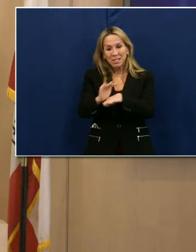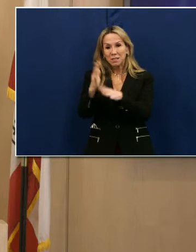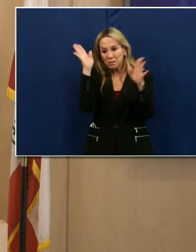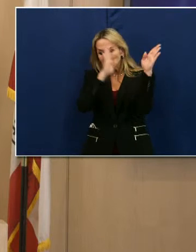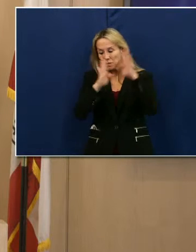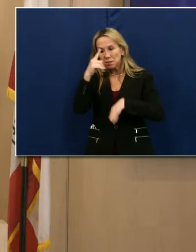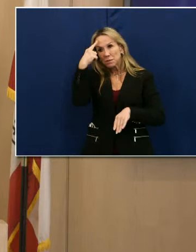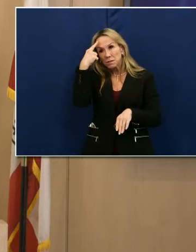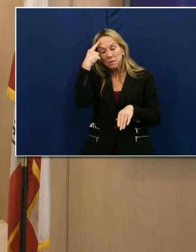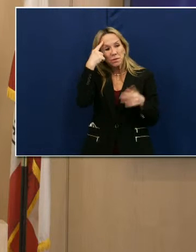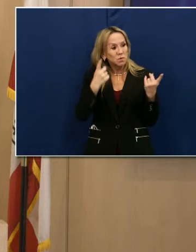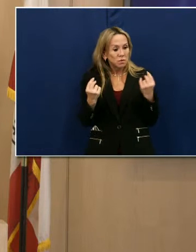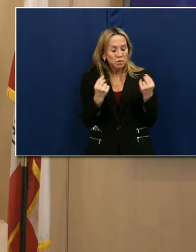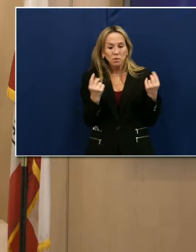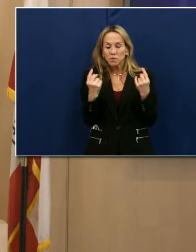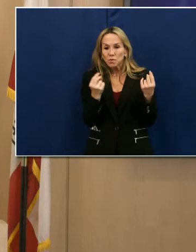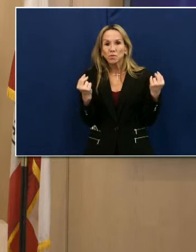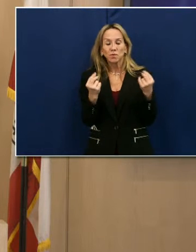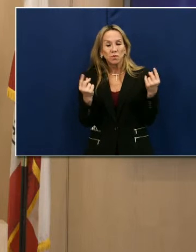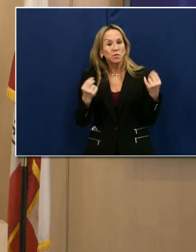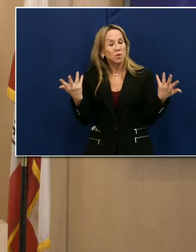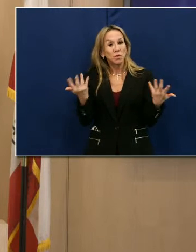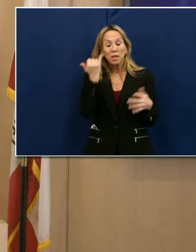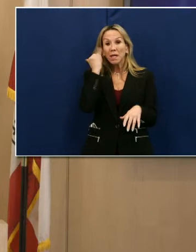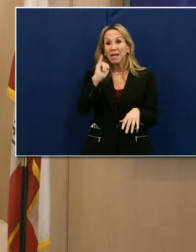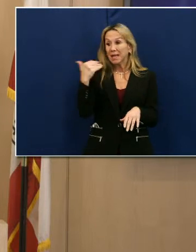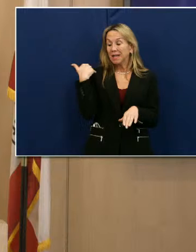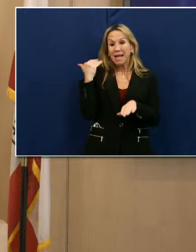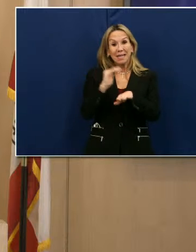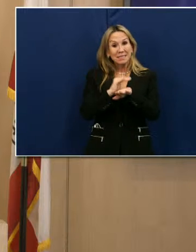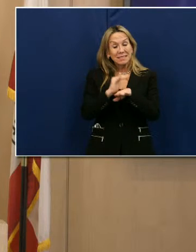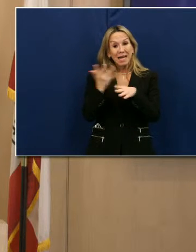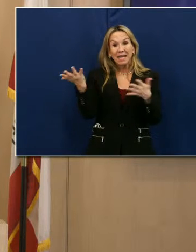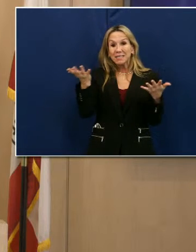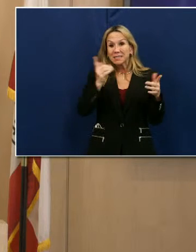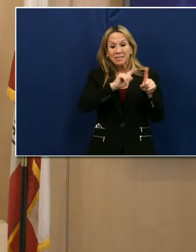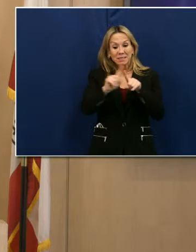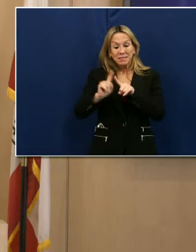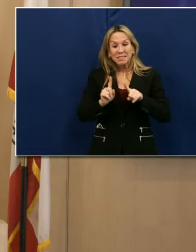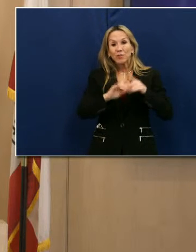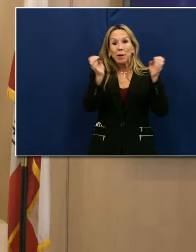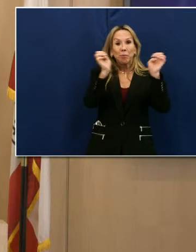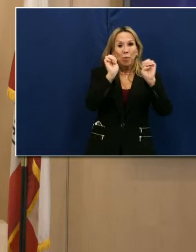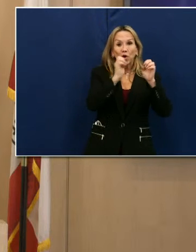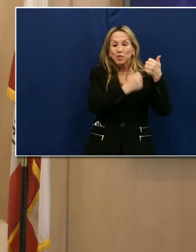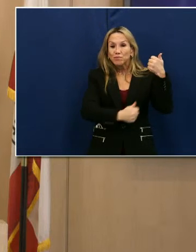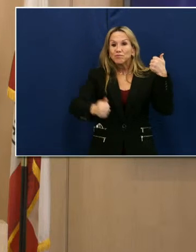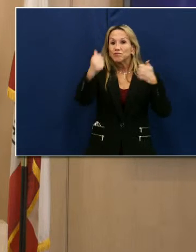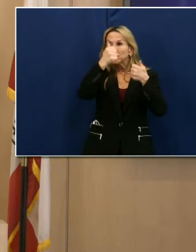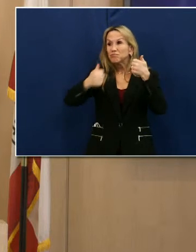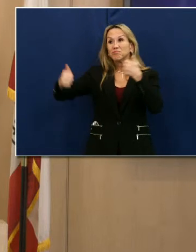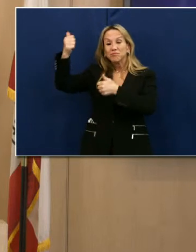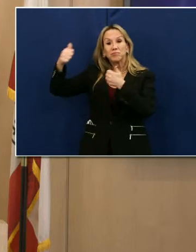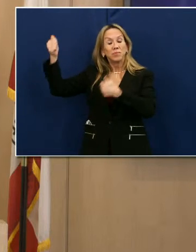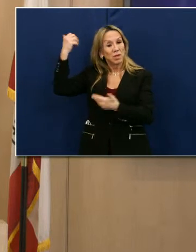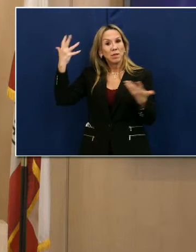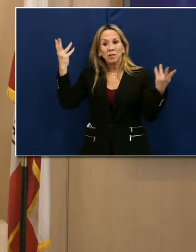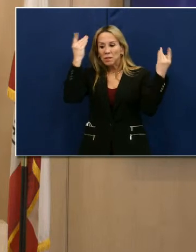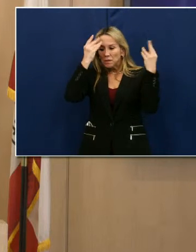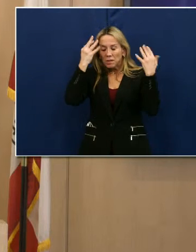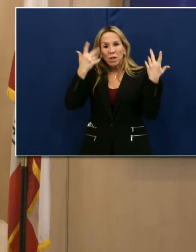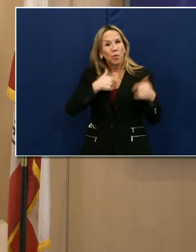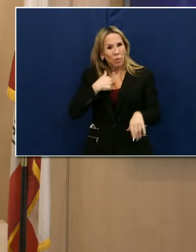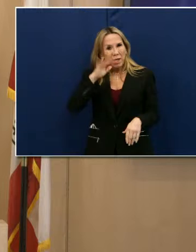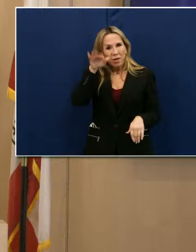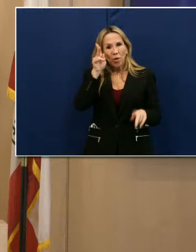this emergency room physician sent the note out last night, basically pleading for the public to pay attention to the guidelines. We know people are